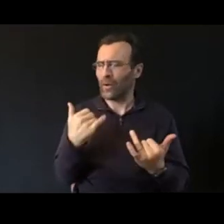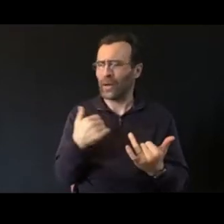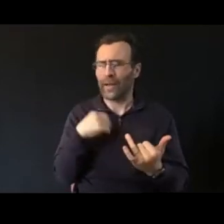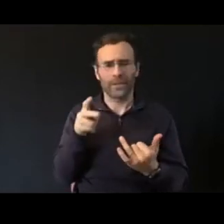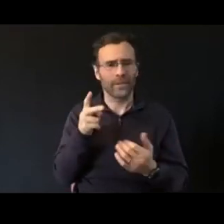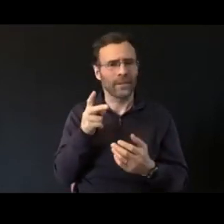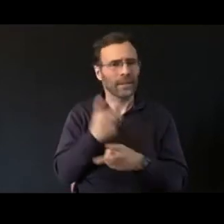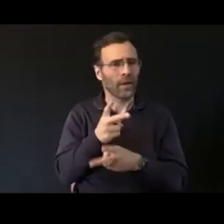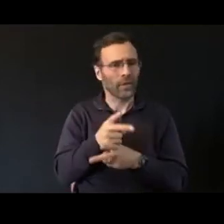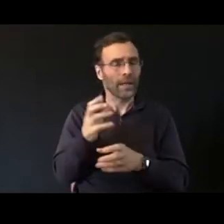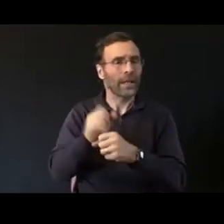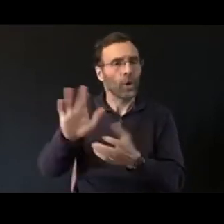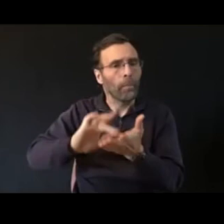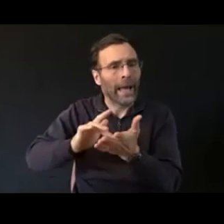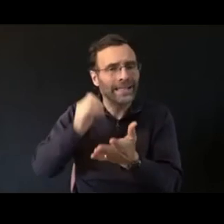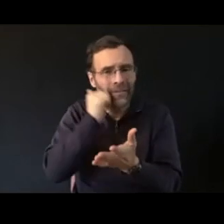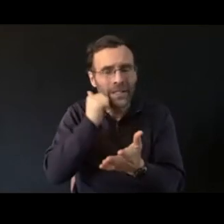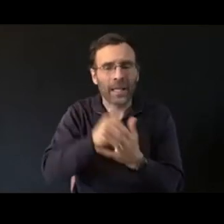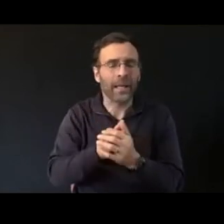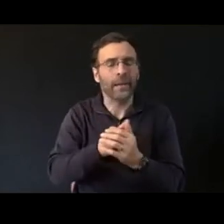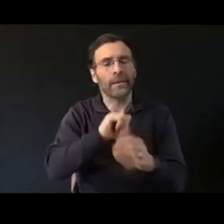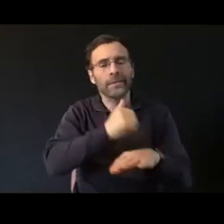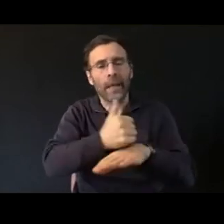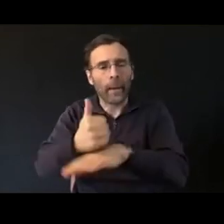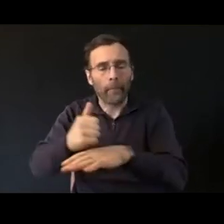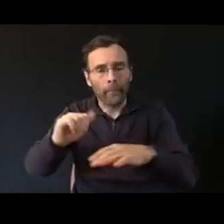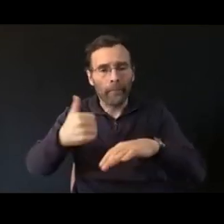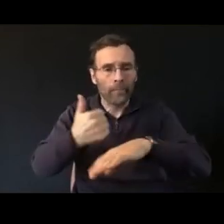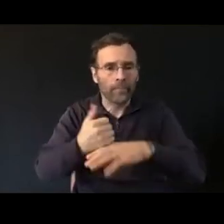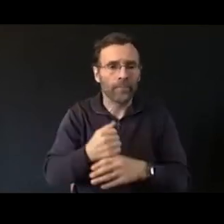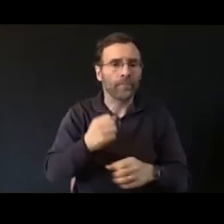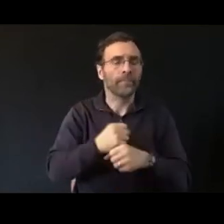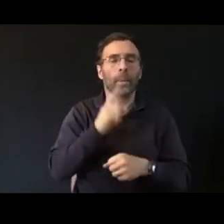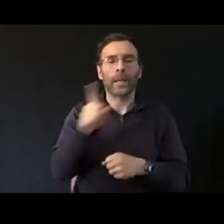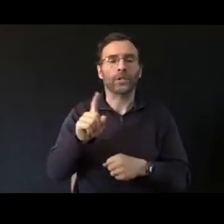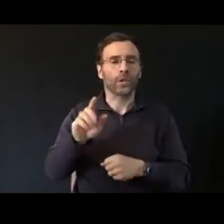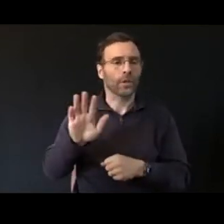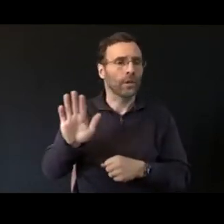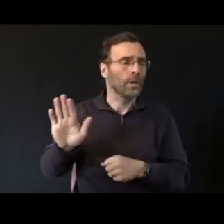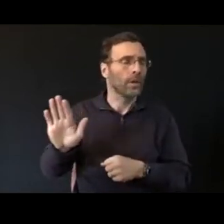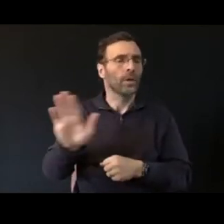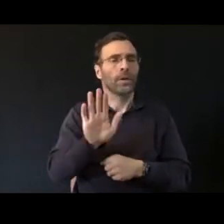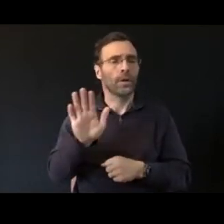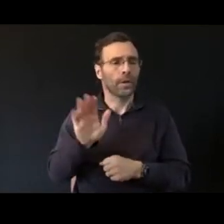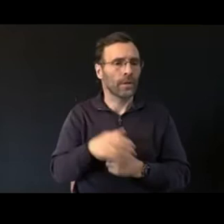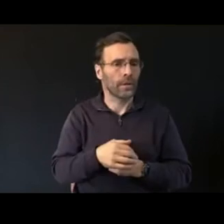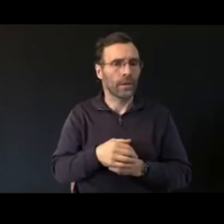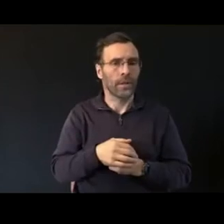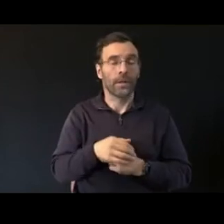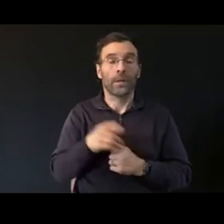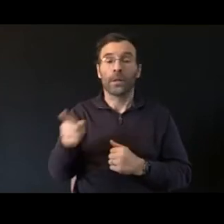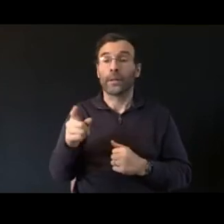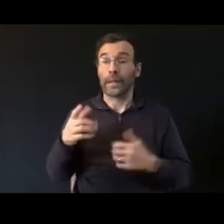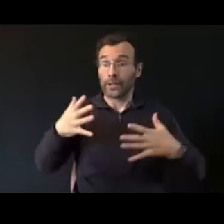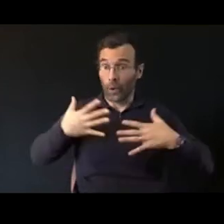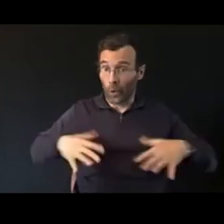getting her meds each day. I have to set them out, making sure, just watching that she's putting on clothes,